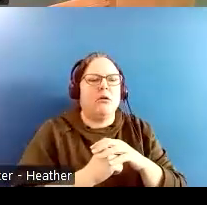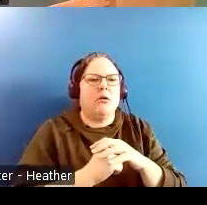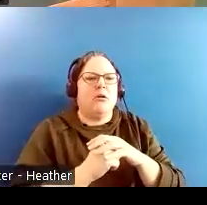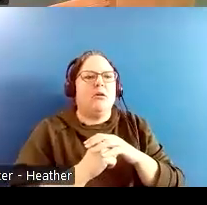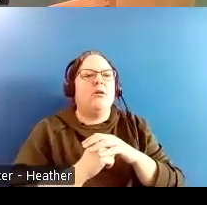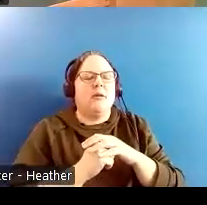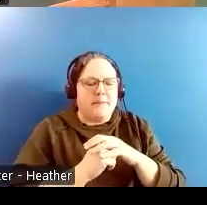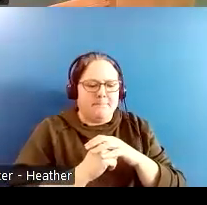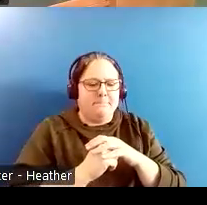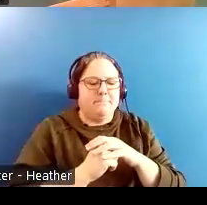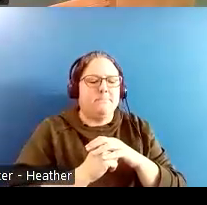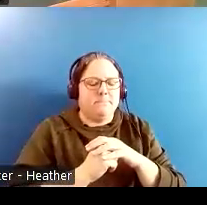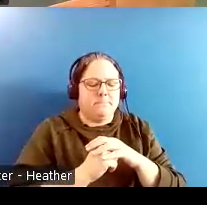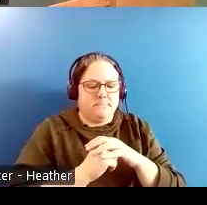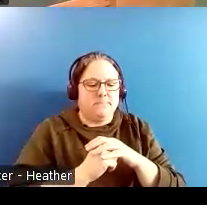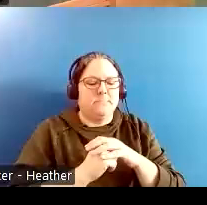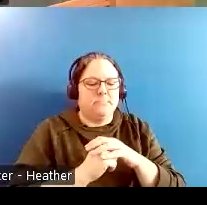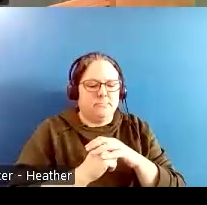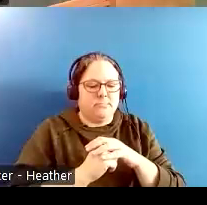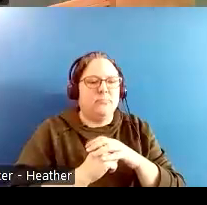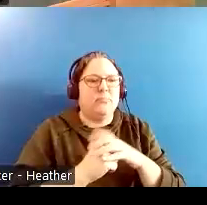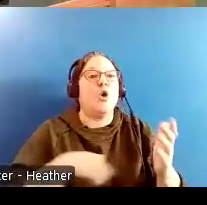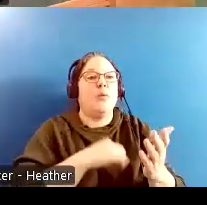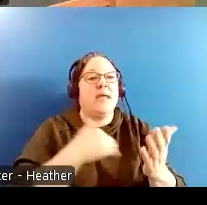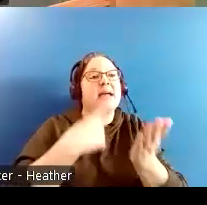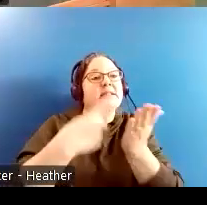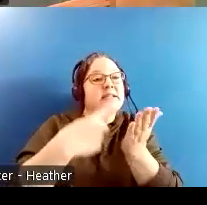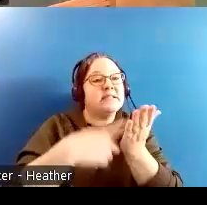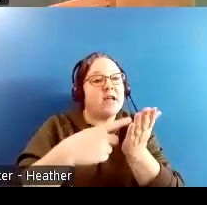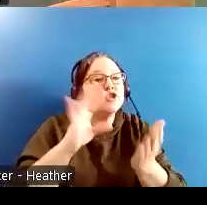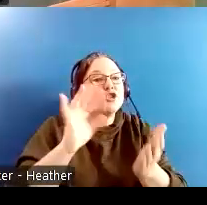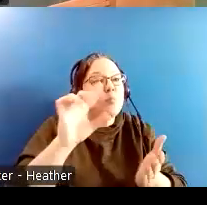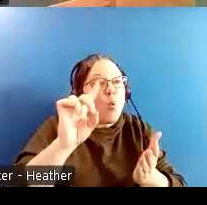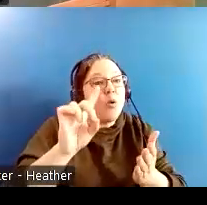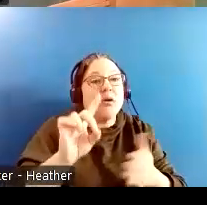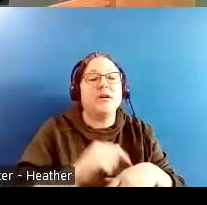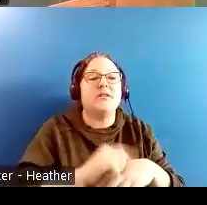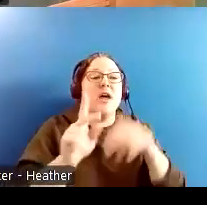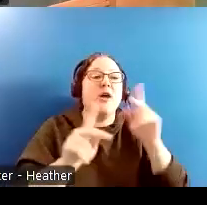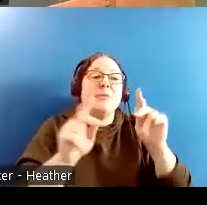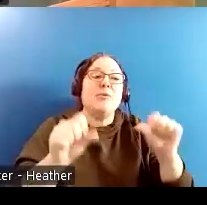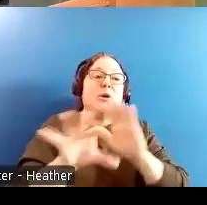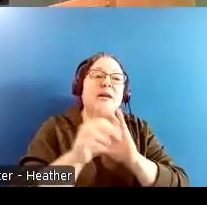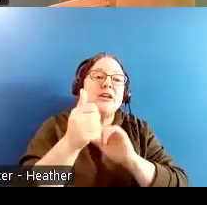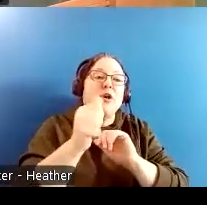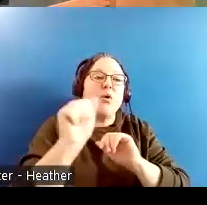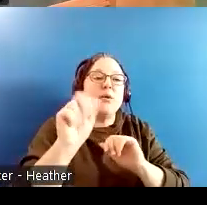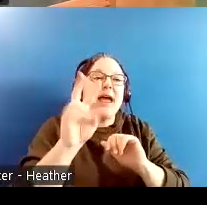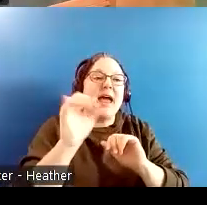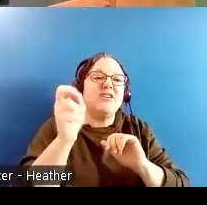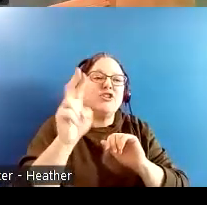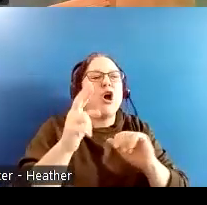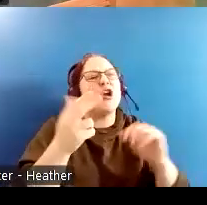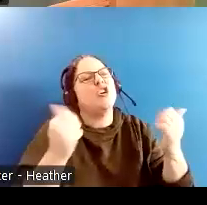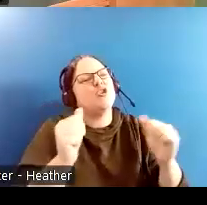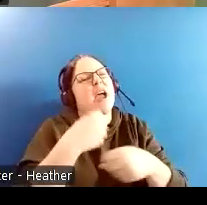were how would you say, discussion boards. There were things people could choose their own avatar. We tried to gamify it a little bit.